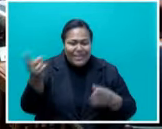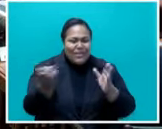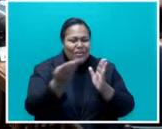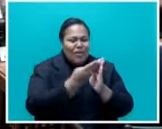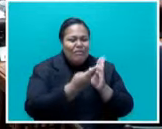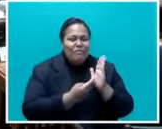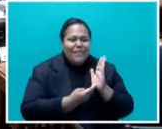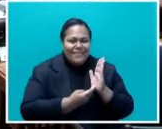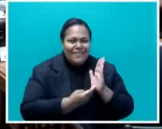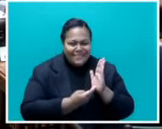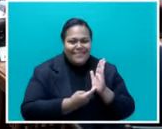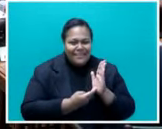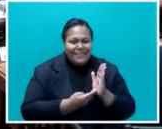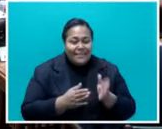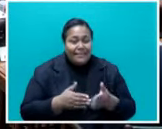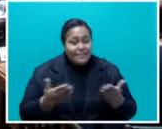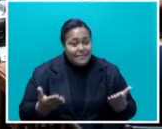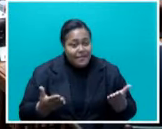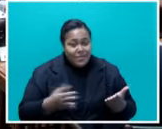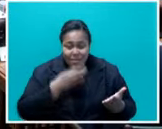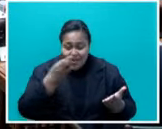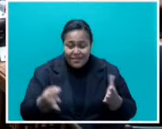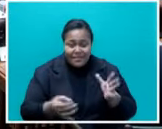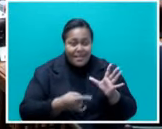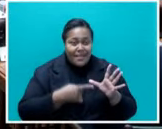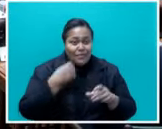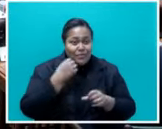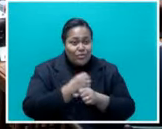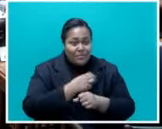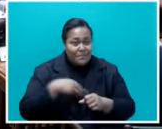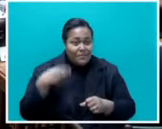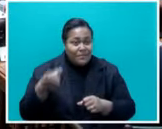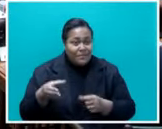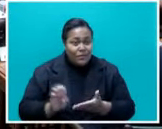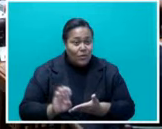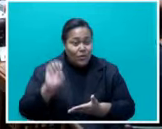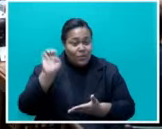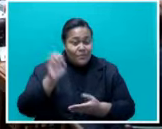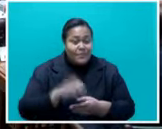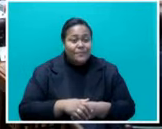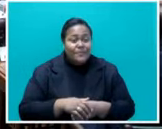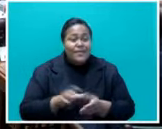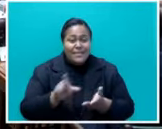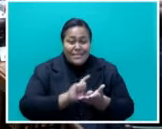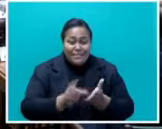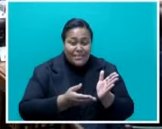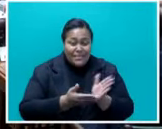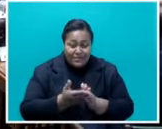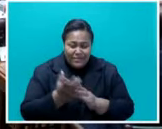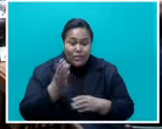I now call upon the Attorney General and Minister for Economy, Civil Service,